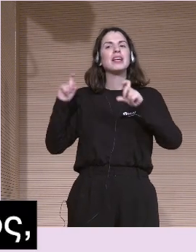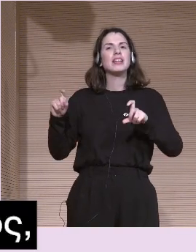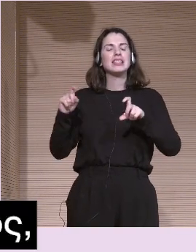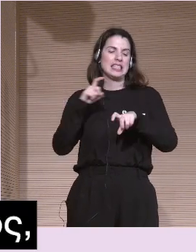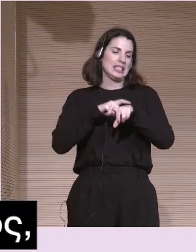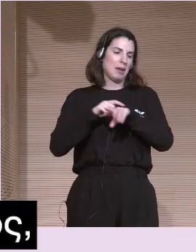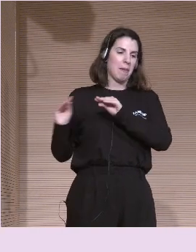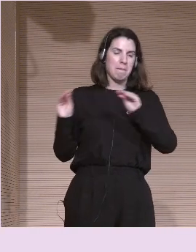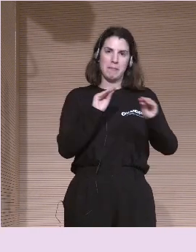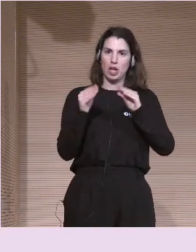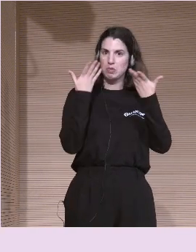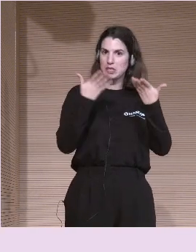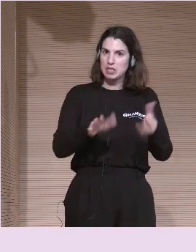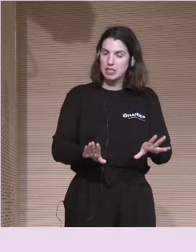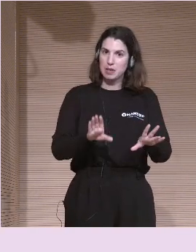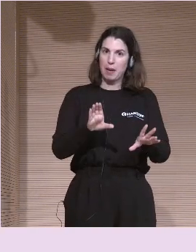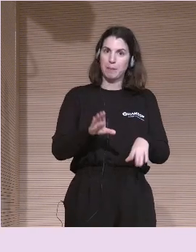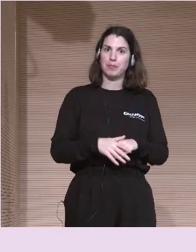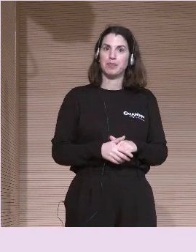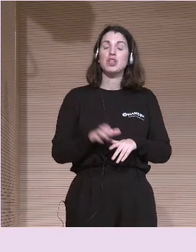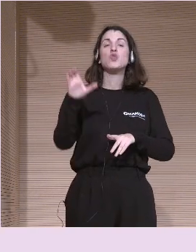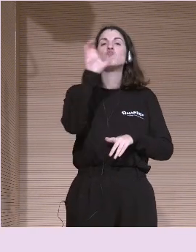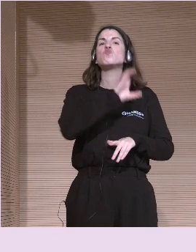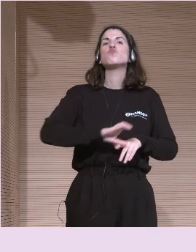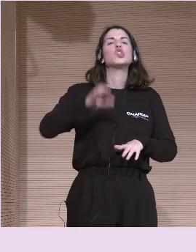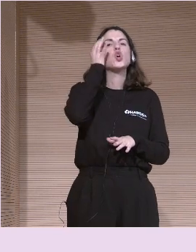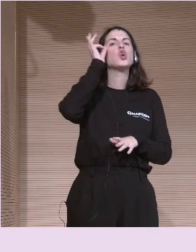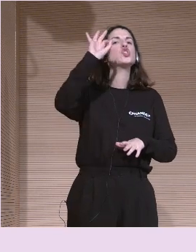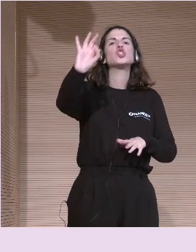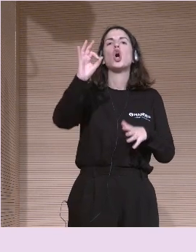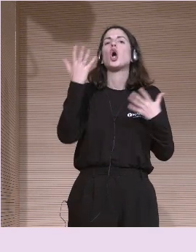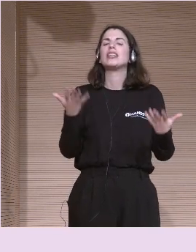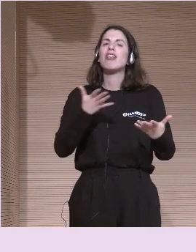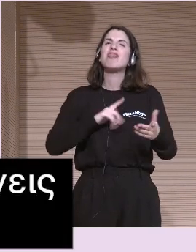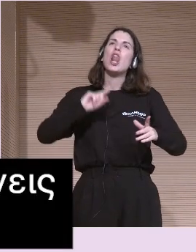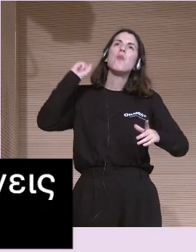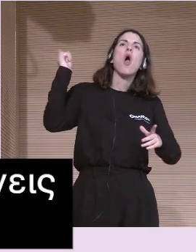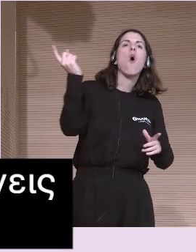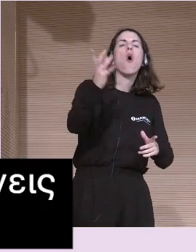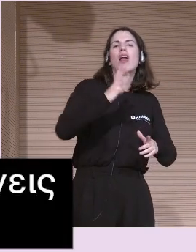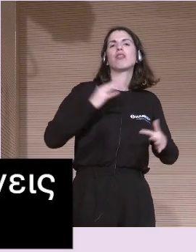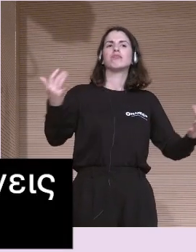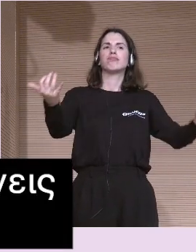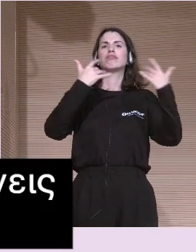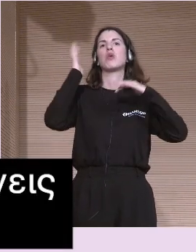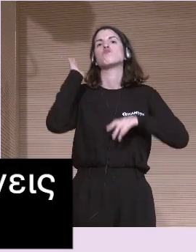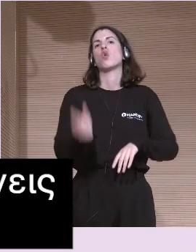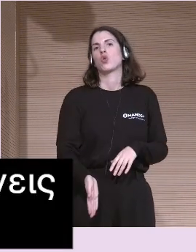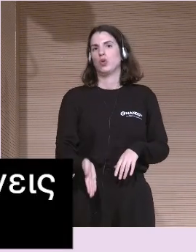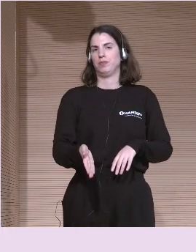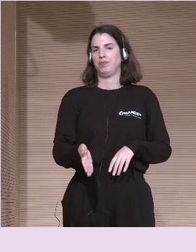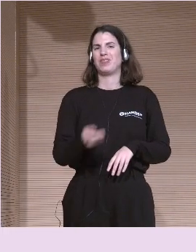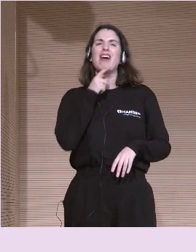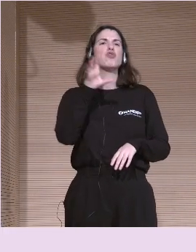a welcoming space because if it's not a truly welcoming space, it's not a place where you can actually have conversations,